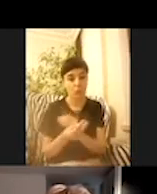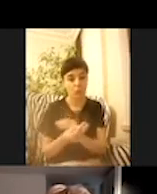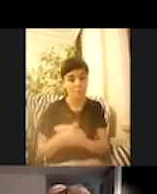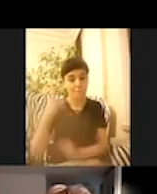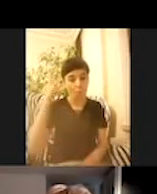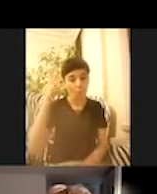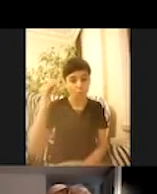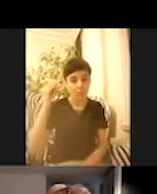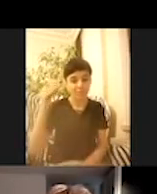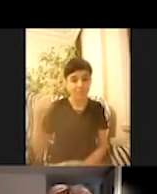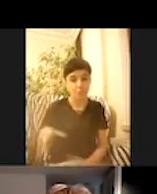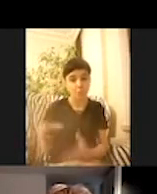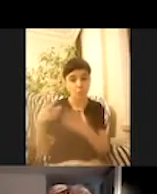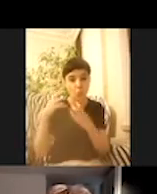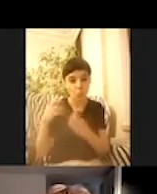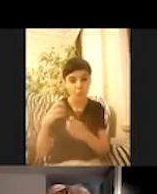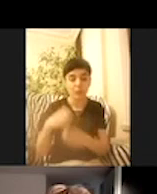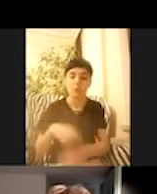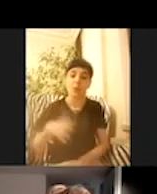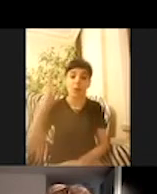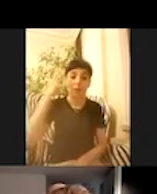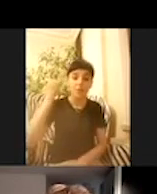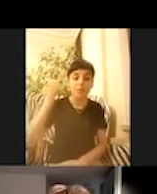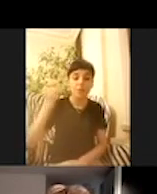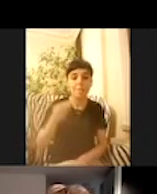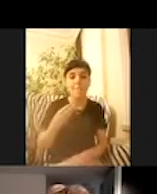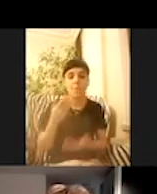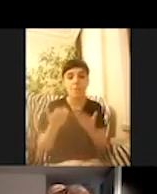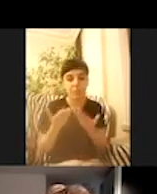bringing their belief system of the Christianity. So